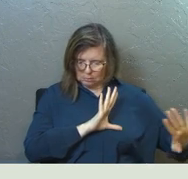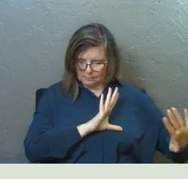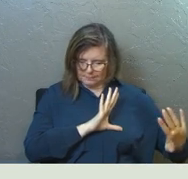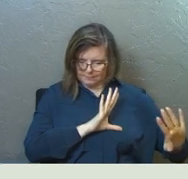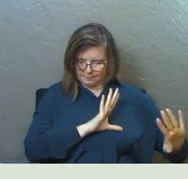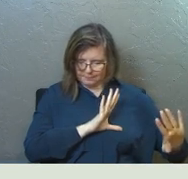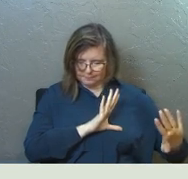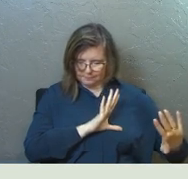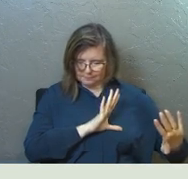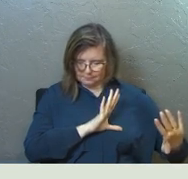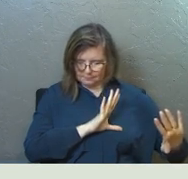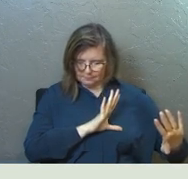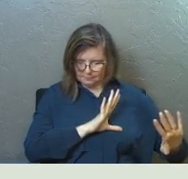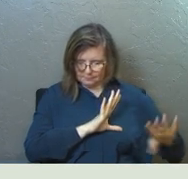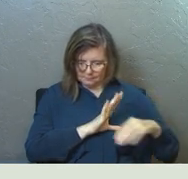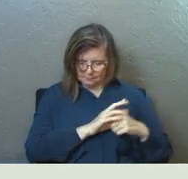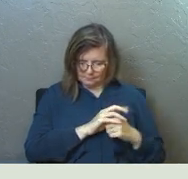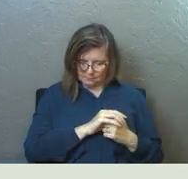room?